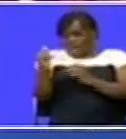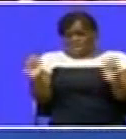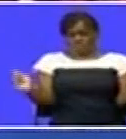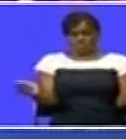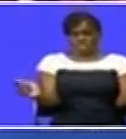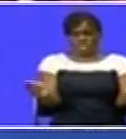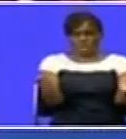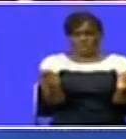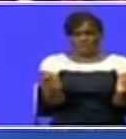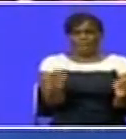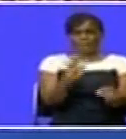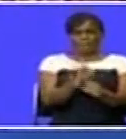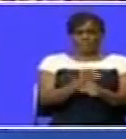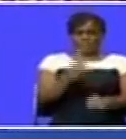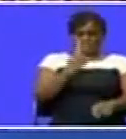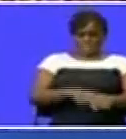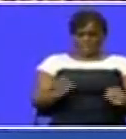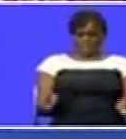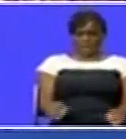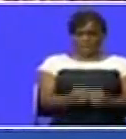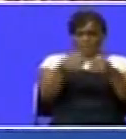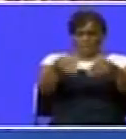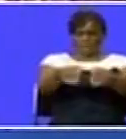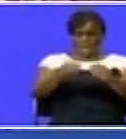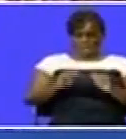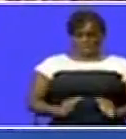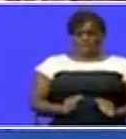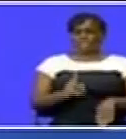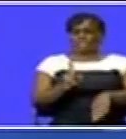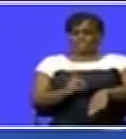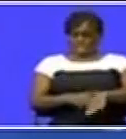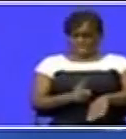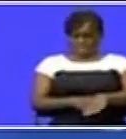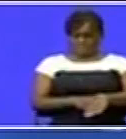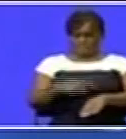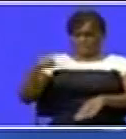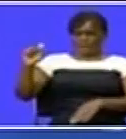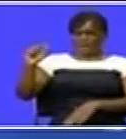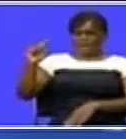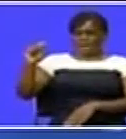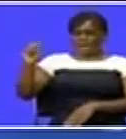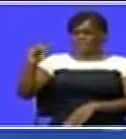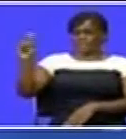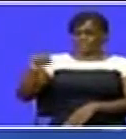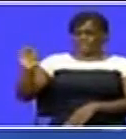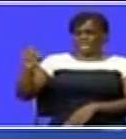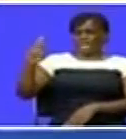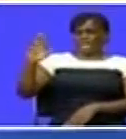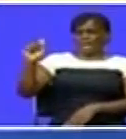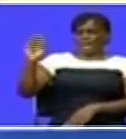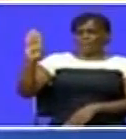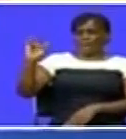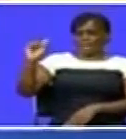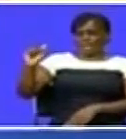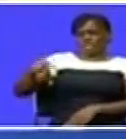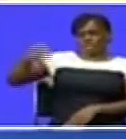witchcraft, most of the time happening during burial ceremonies in the village. Ganze, Kaloleni, Rabai, Kilifi North and